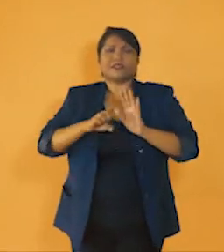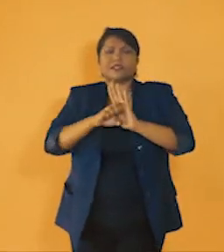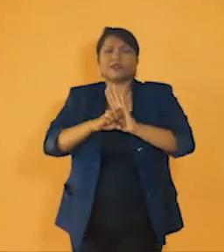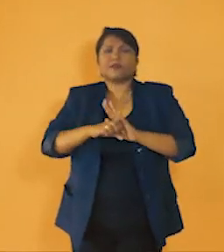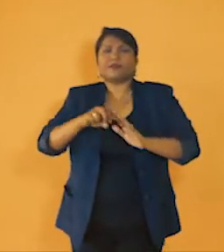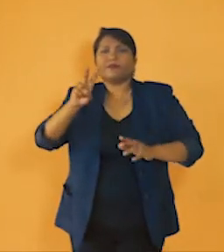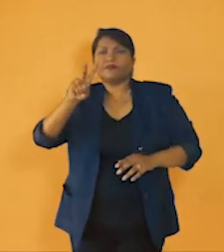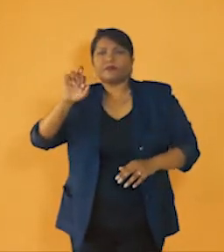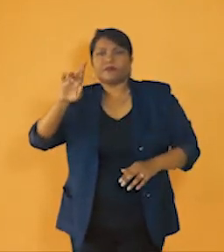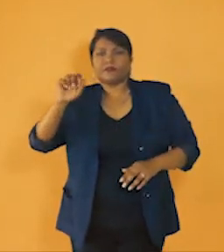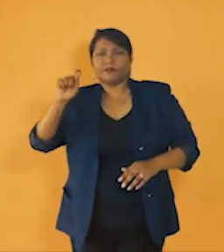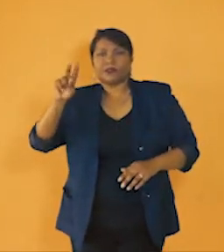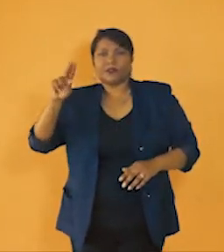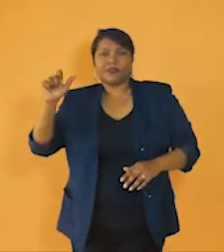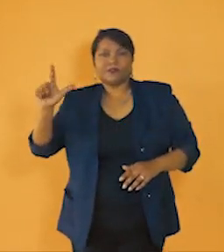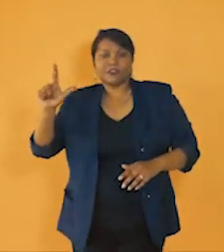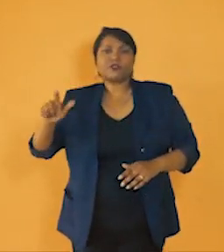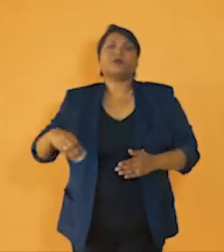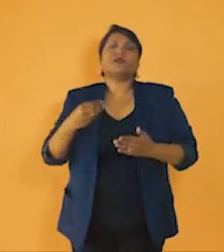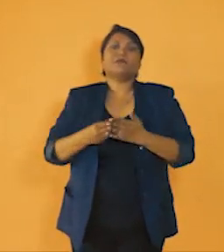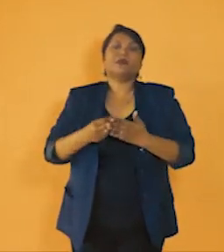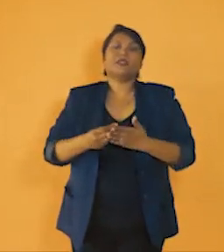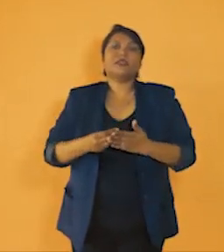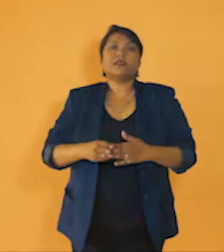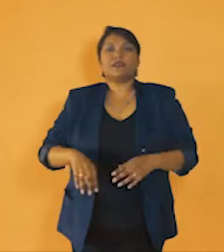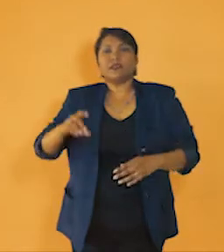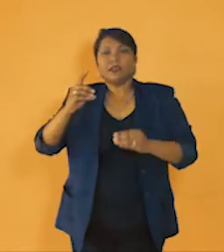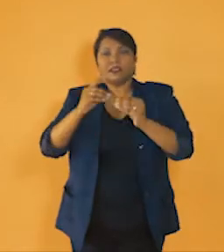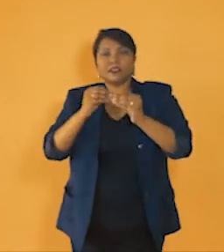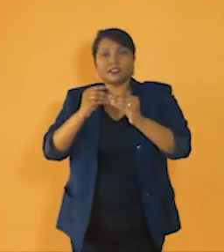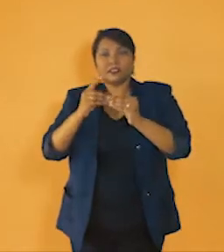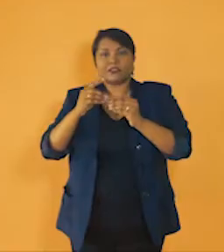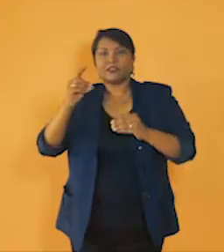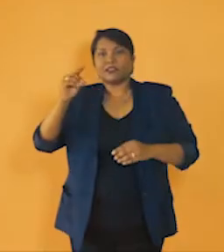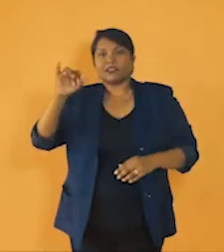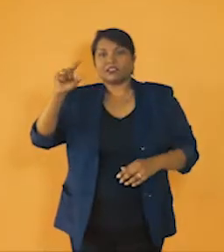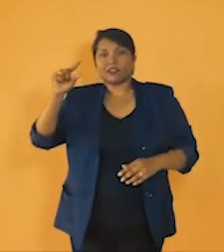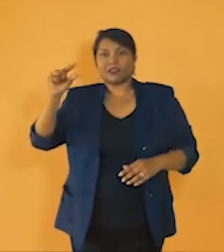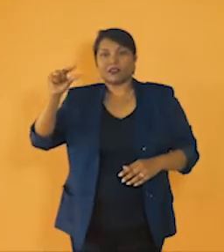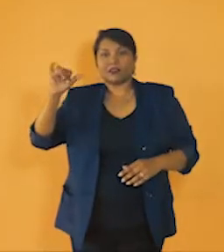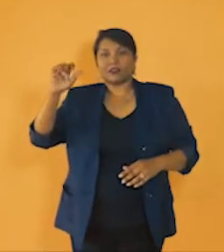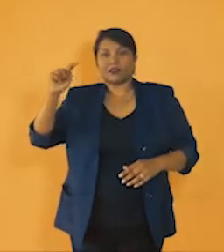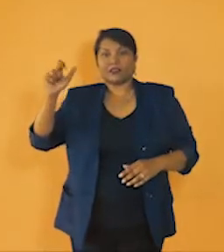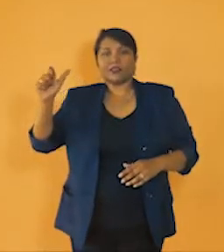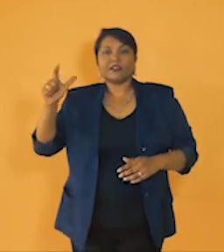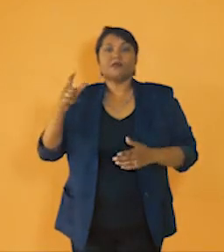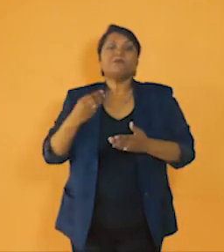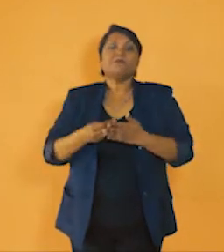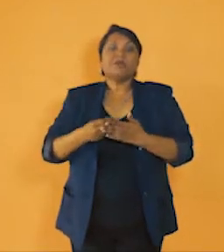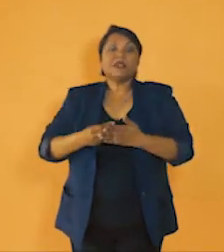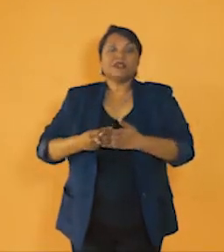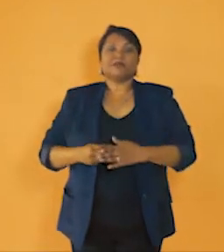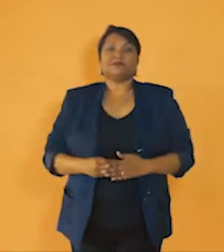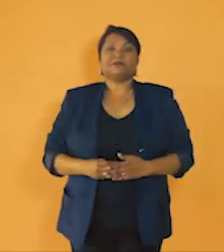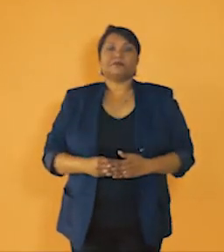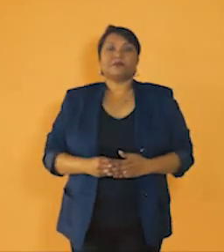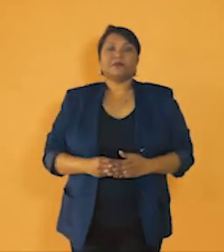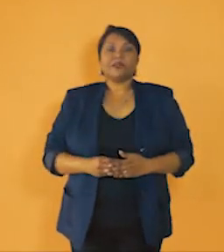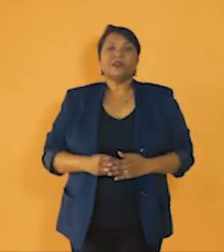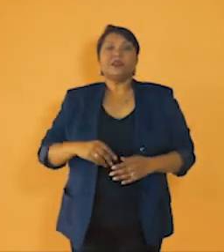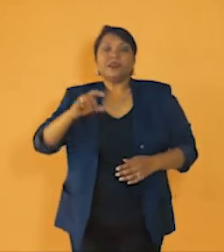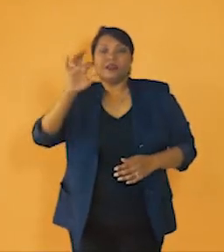digital currencies, cryptocurrencies, all interchangeably. So when you would look at fiat currency, that is